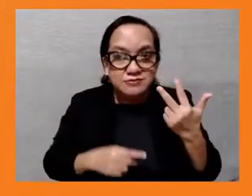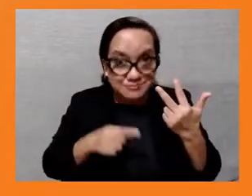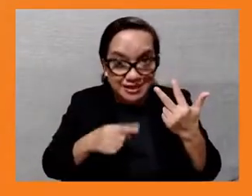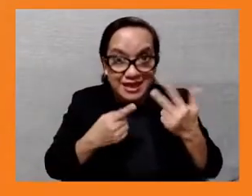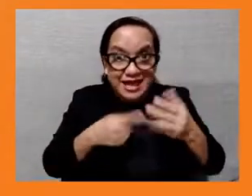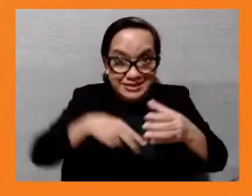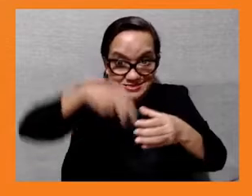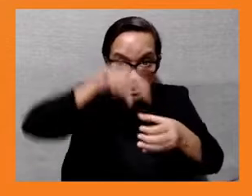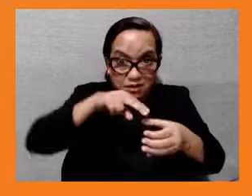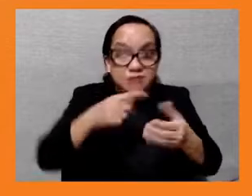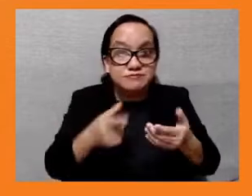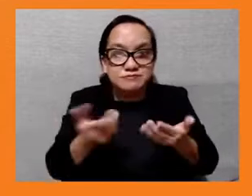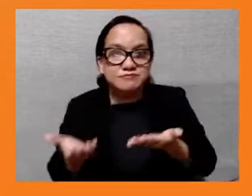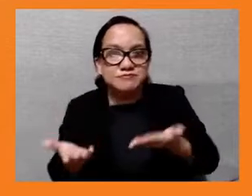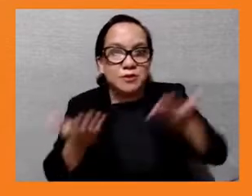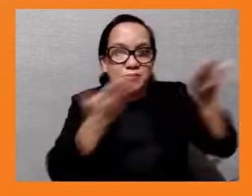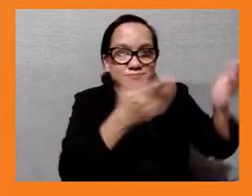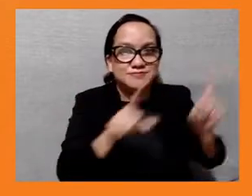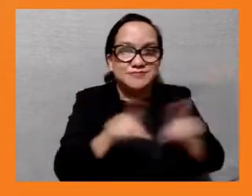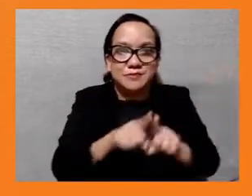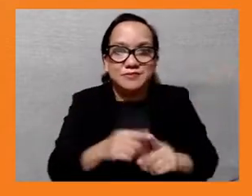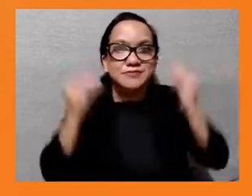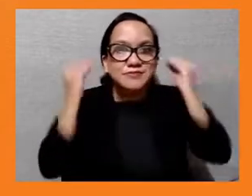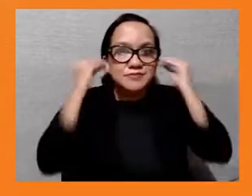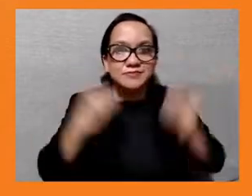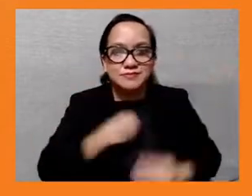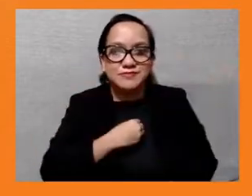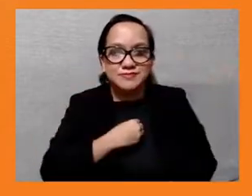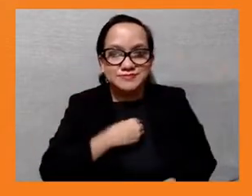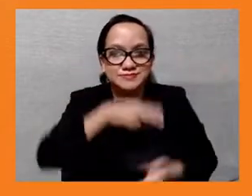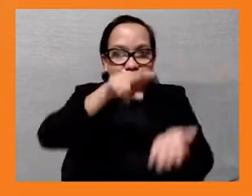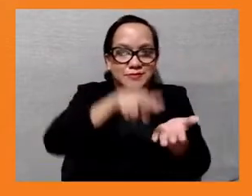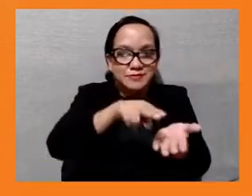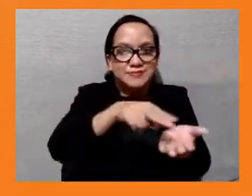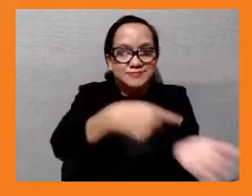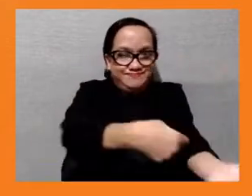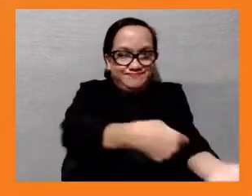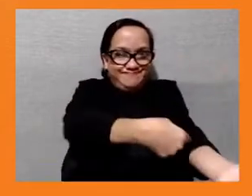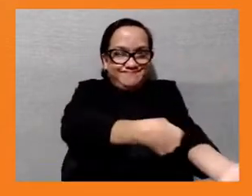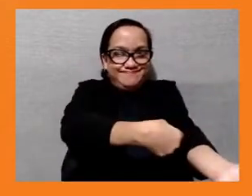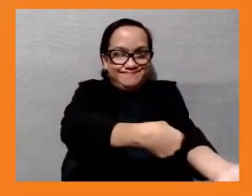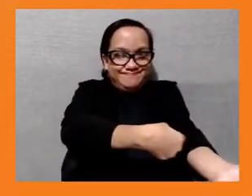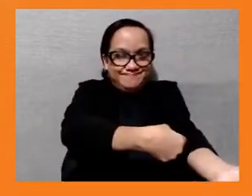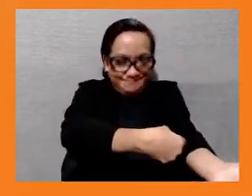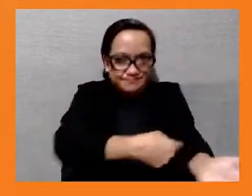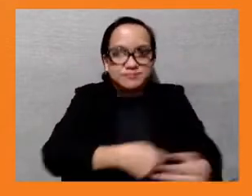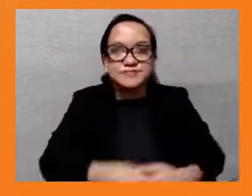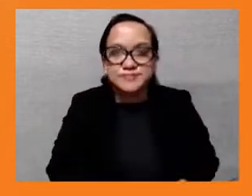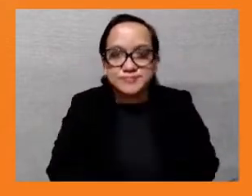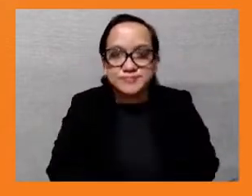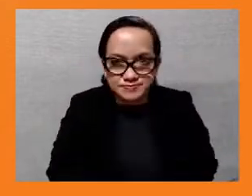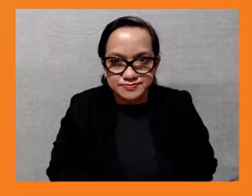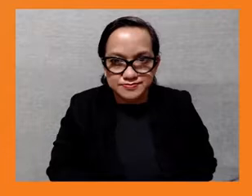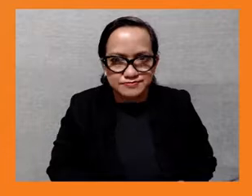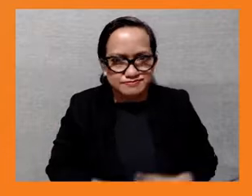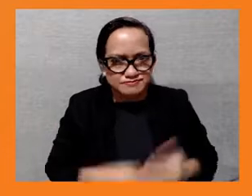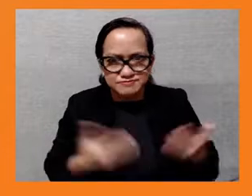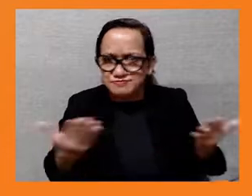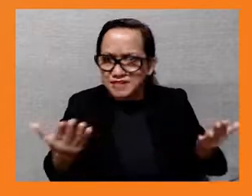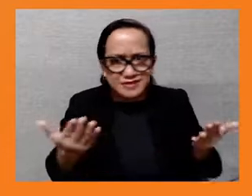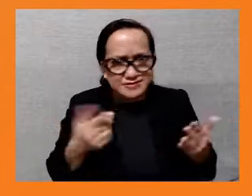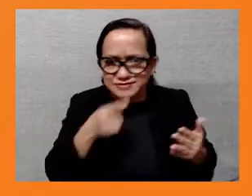but it's not happening with the community people. And the affected communities have been